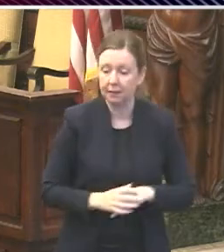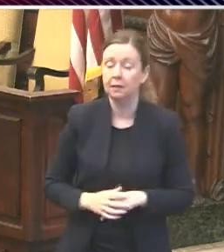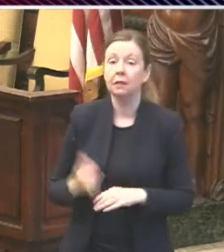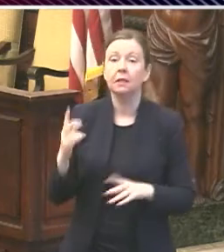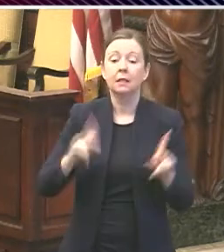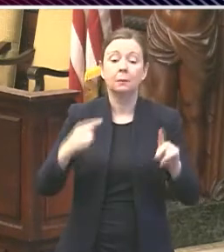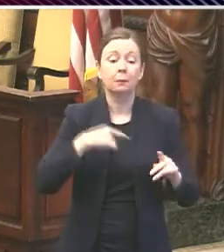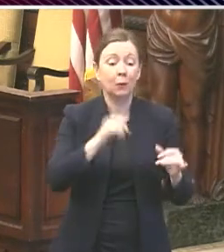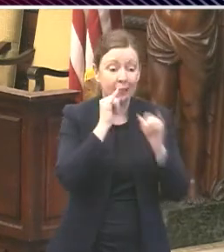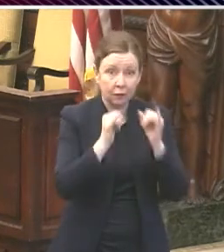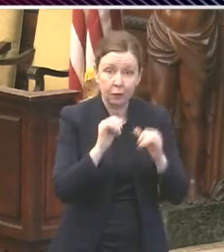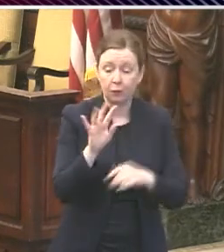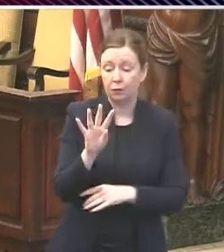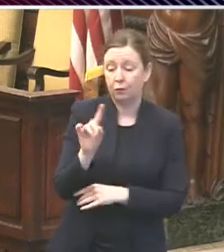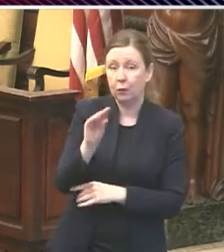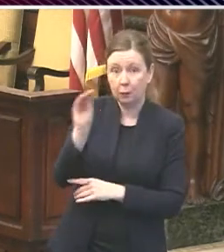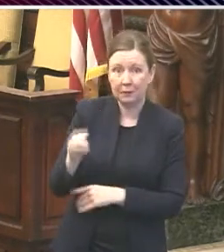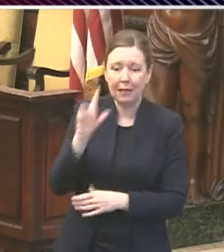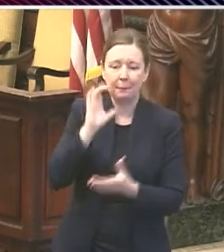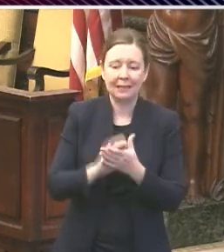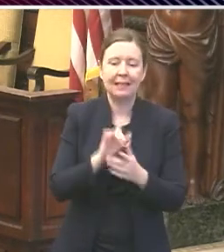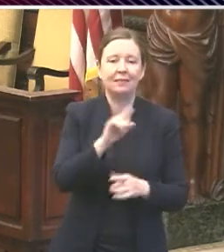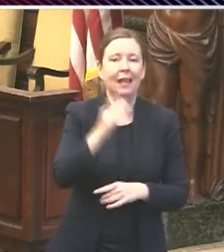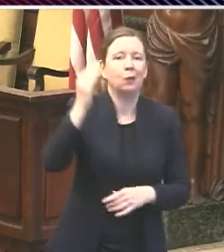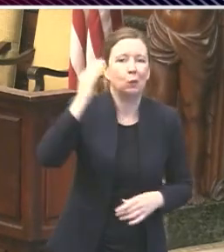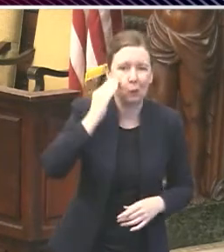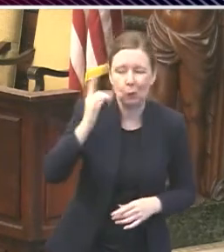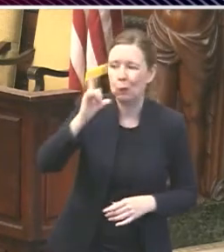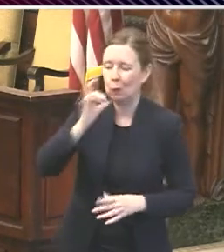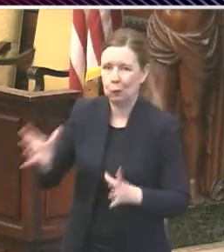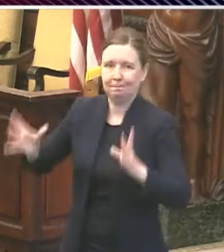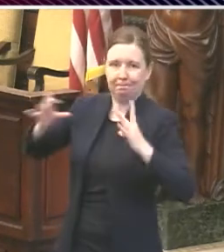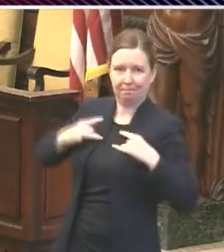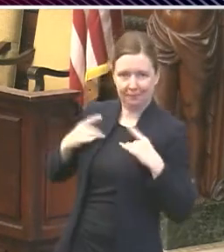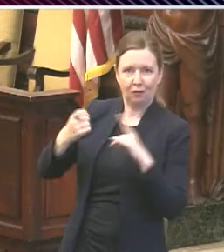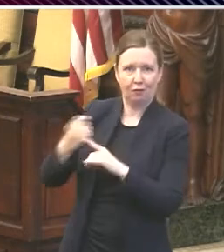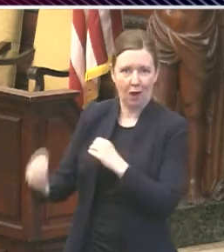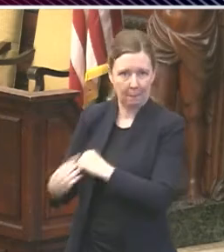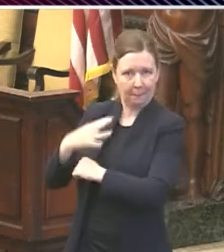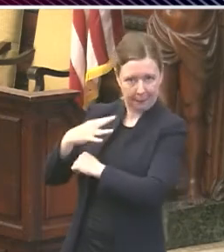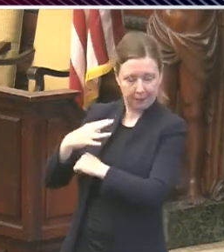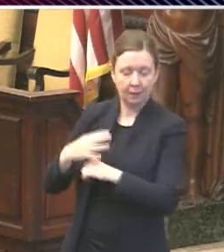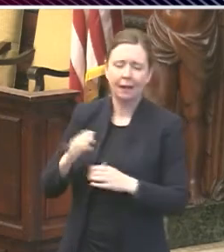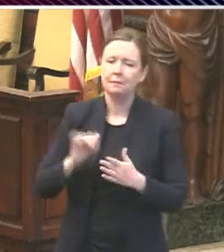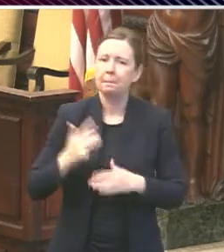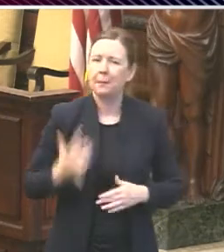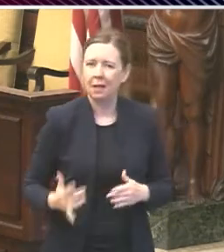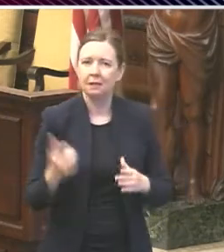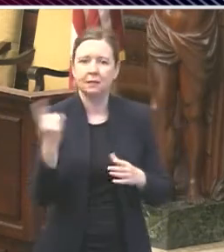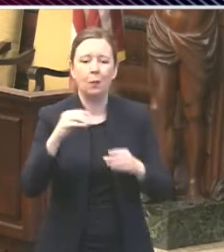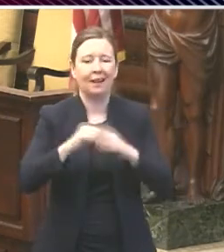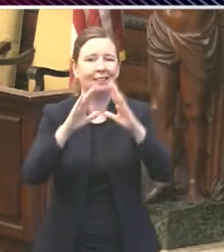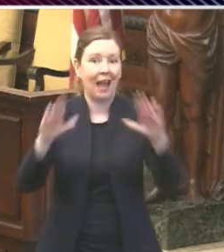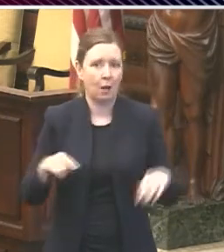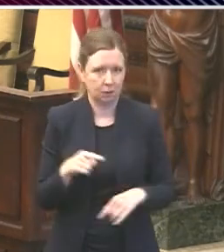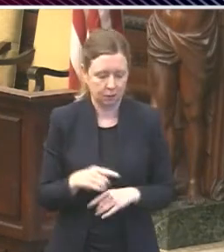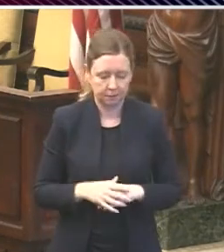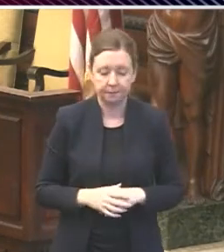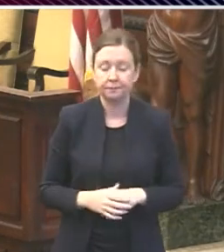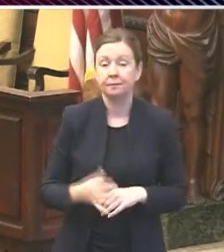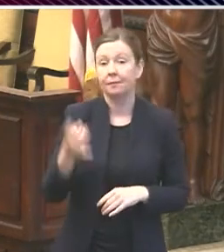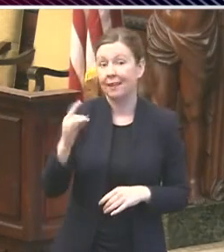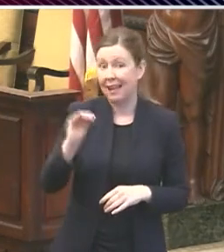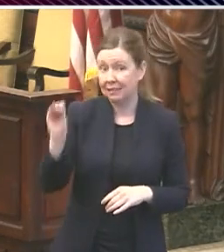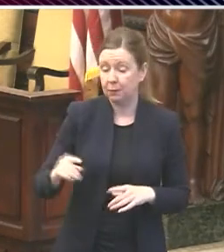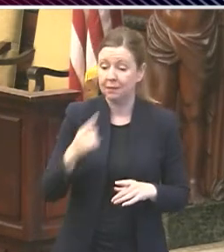interviewed, 41% believed that they knew the person who they got the infection from. It was typically a household member. And 18% said that